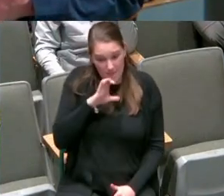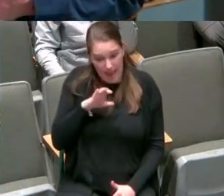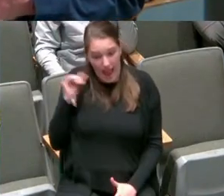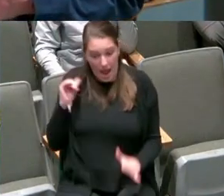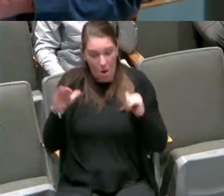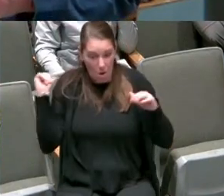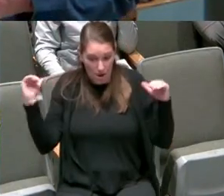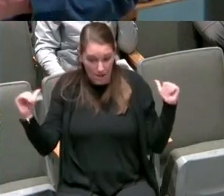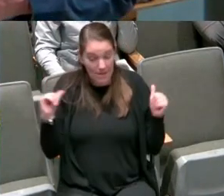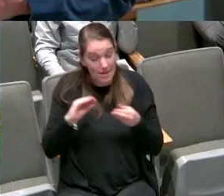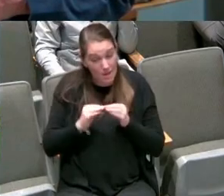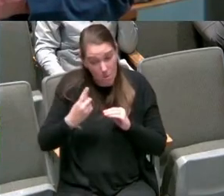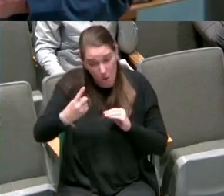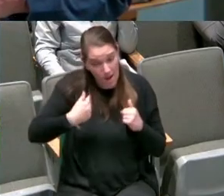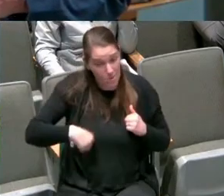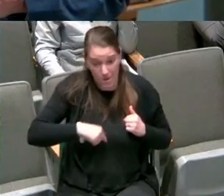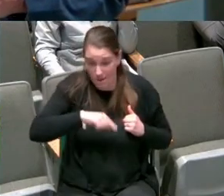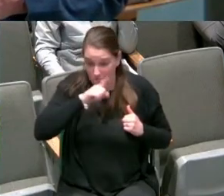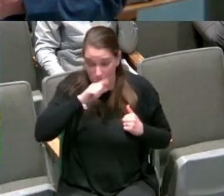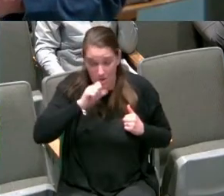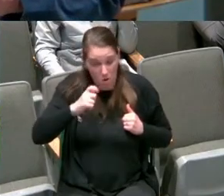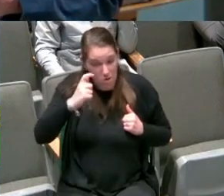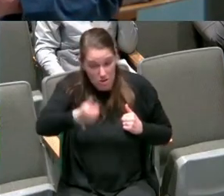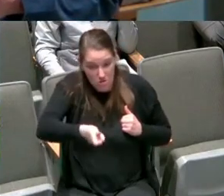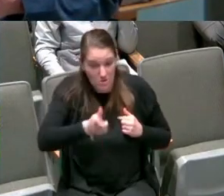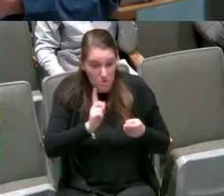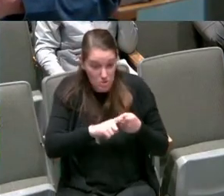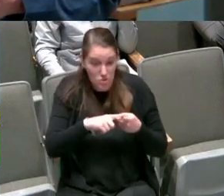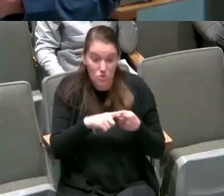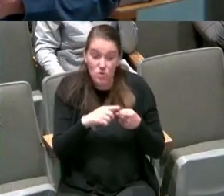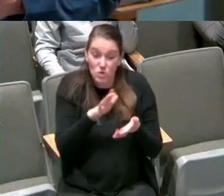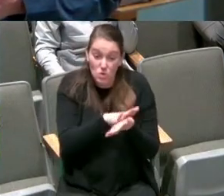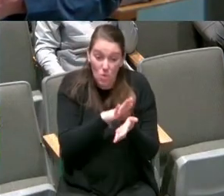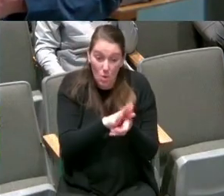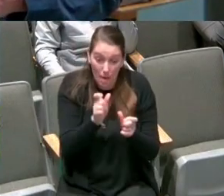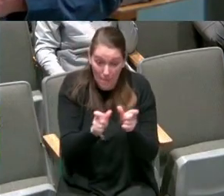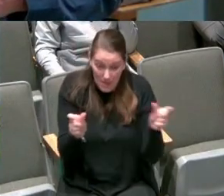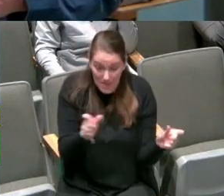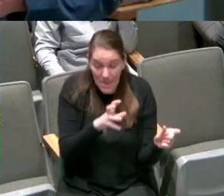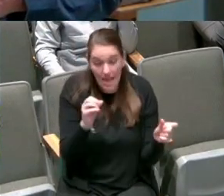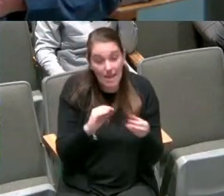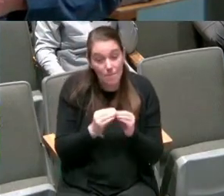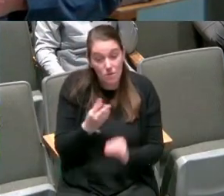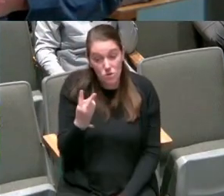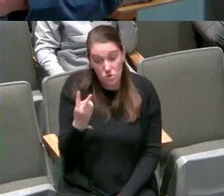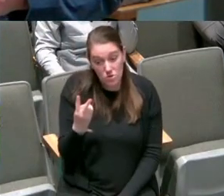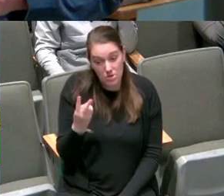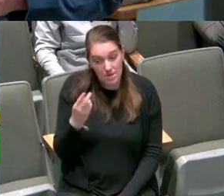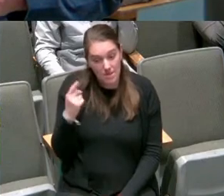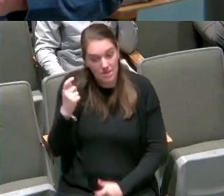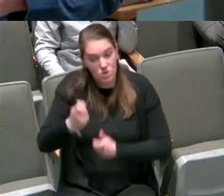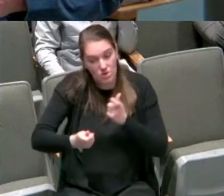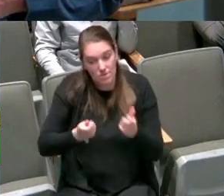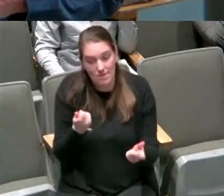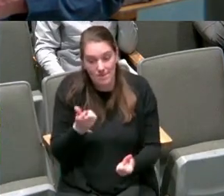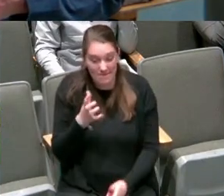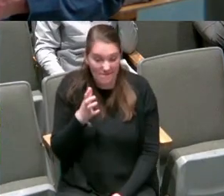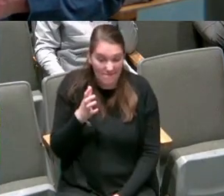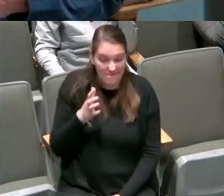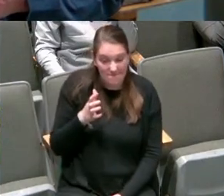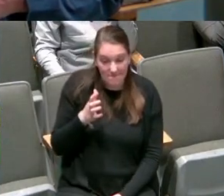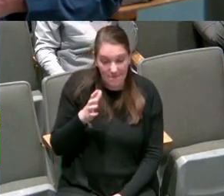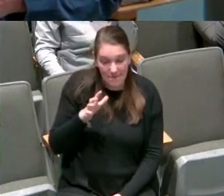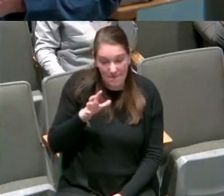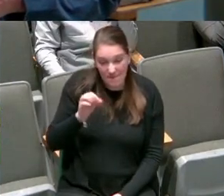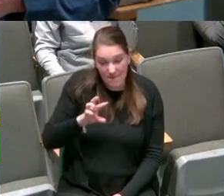that number one do not contribute to an ever-growing School population and number two contribute 50 to 60 percent